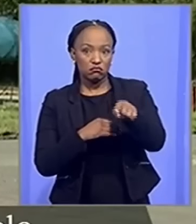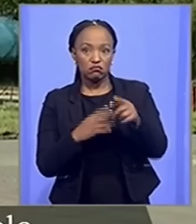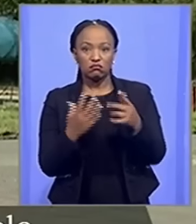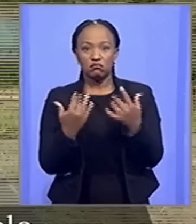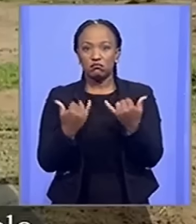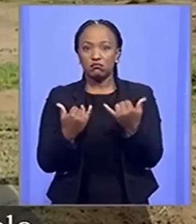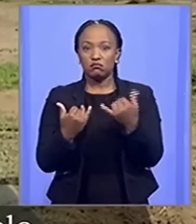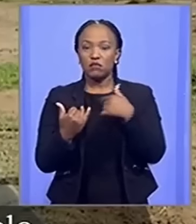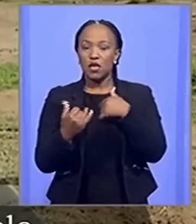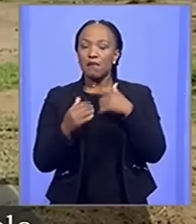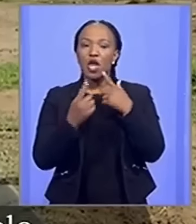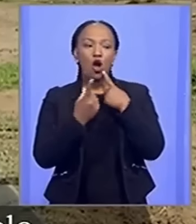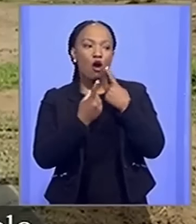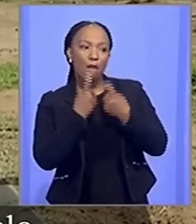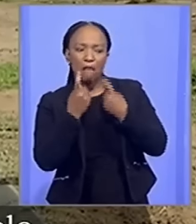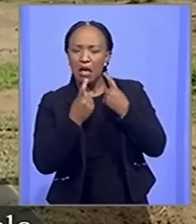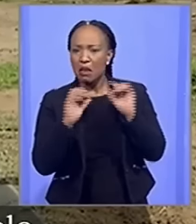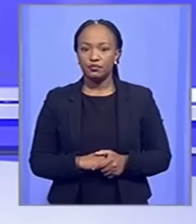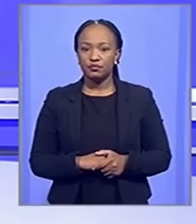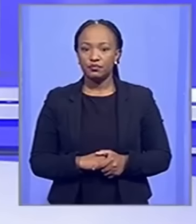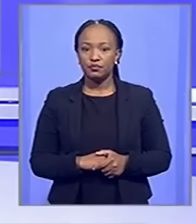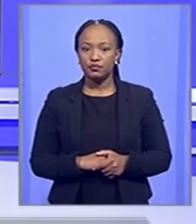e ka se balebale.